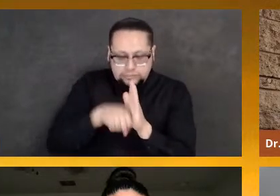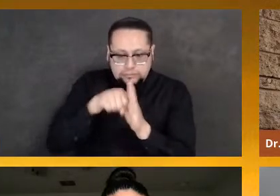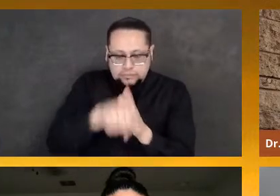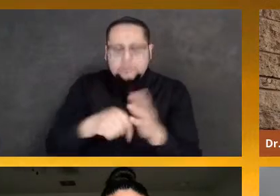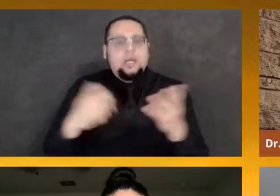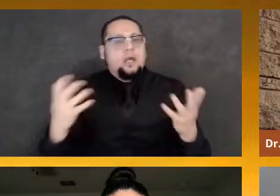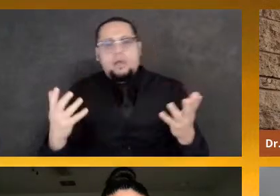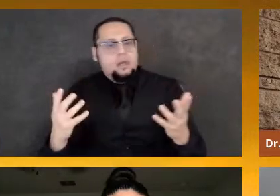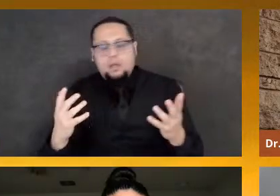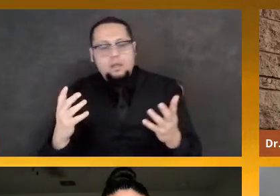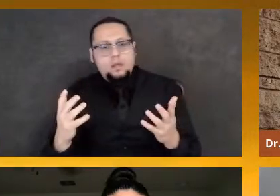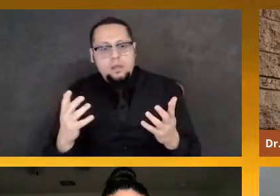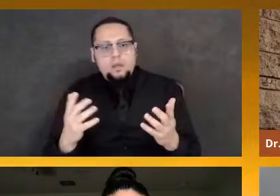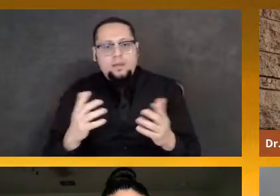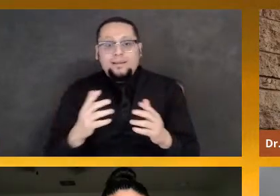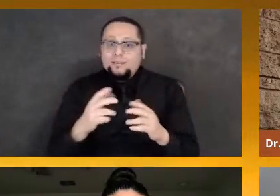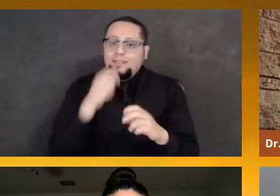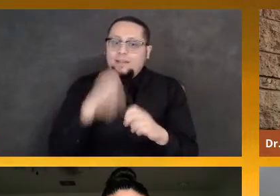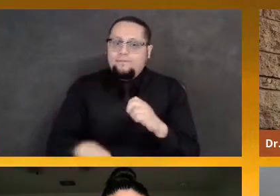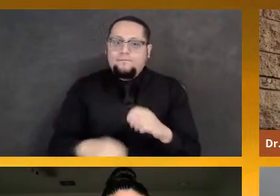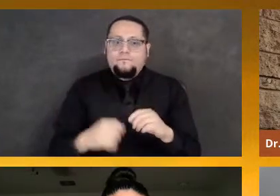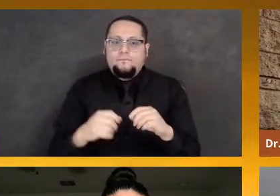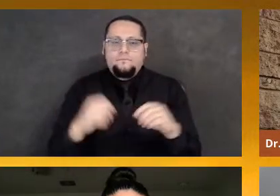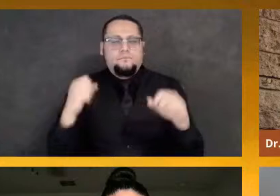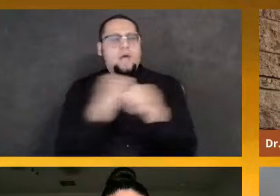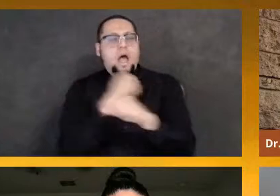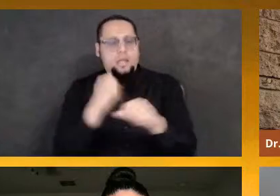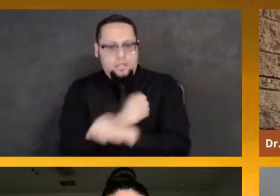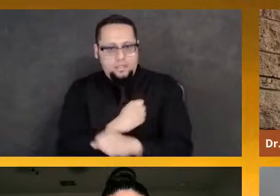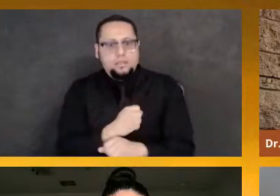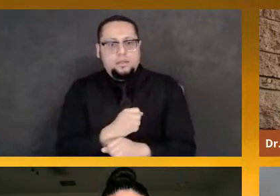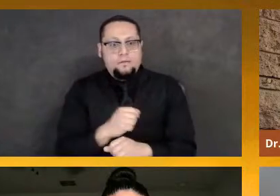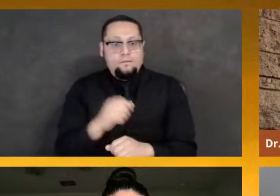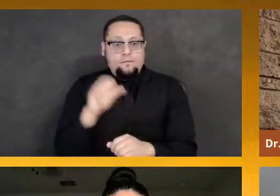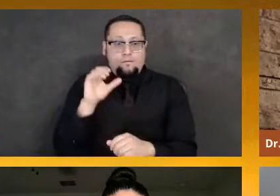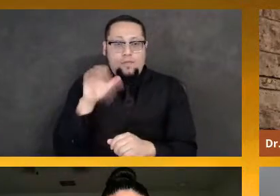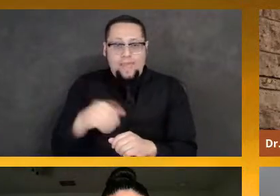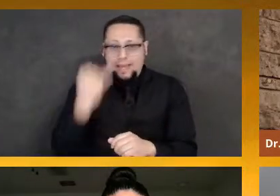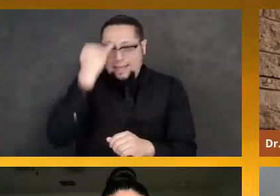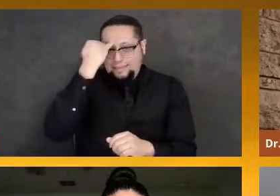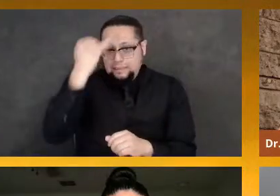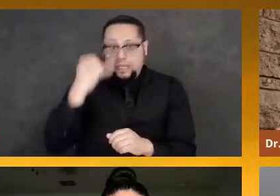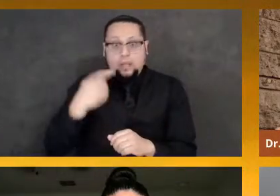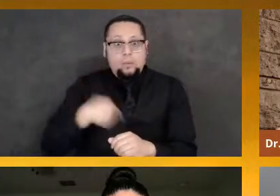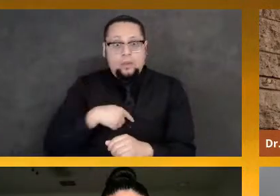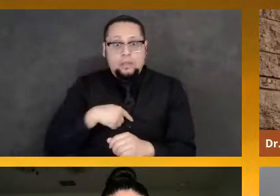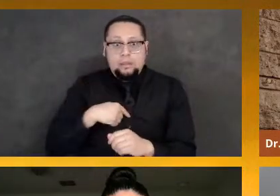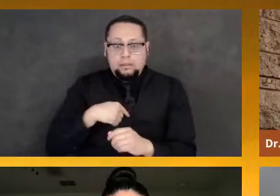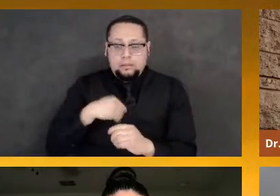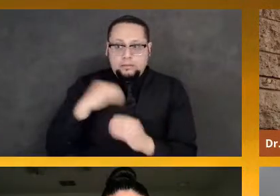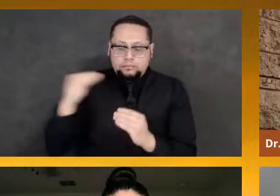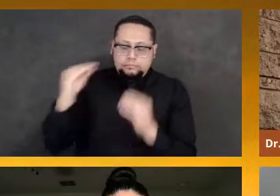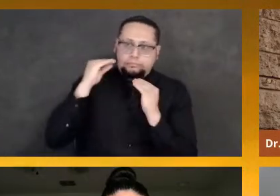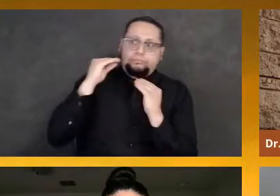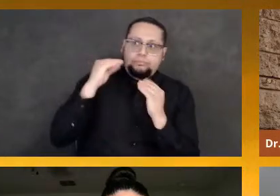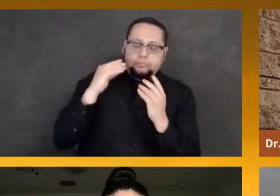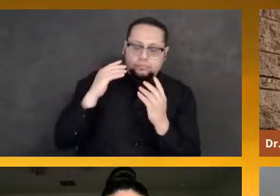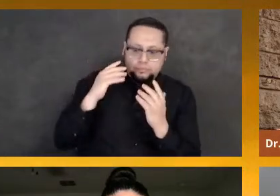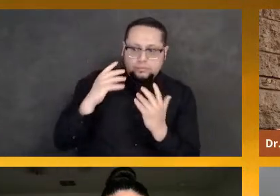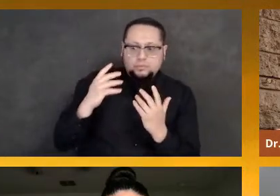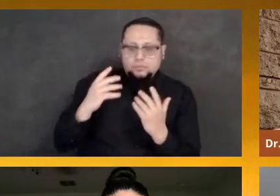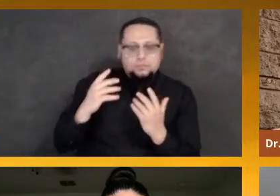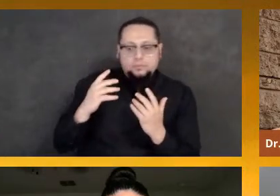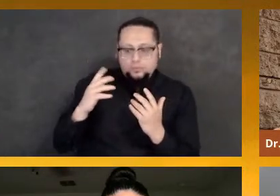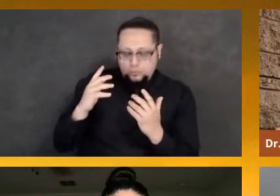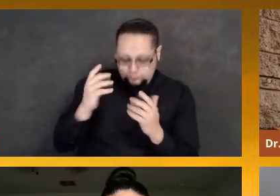a very difficult fight to take out these colonial ideas from our cultures in our communities